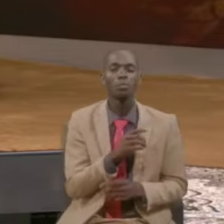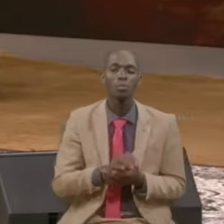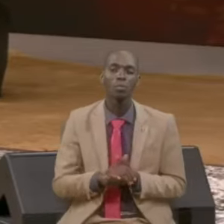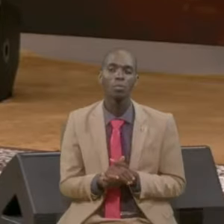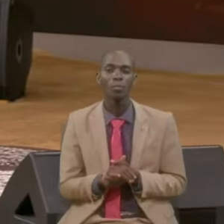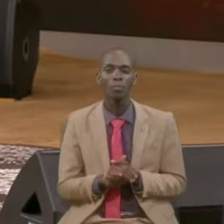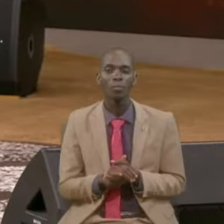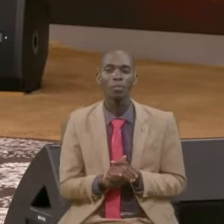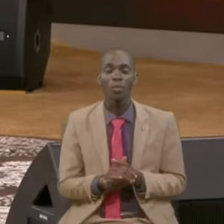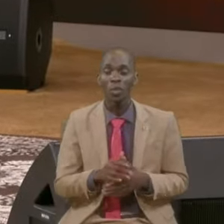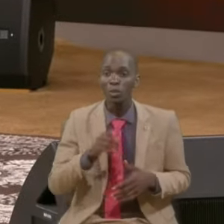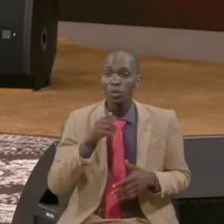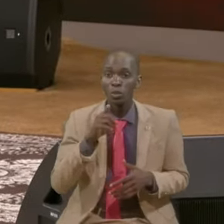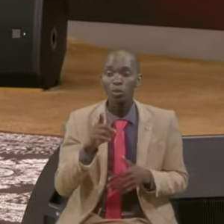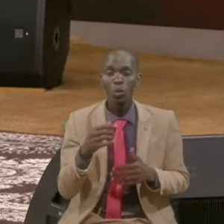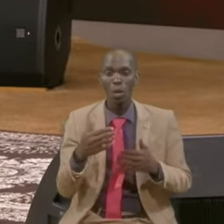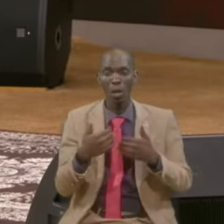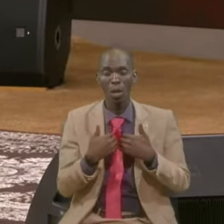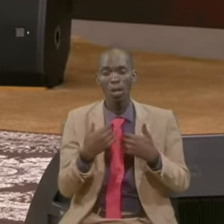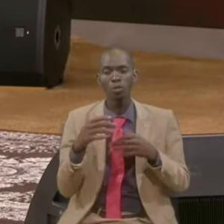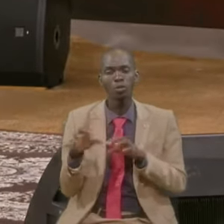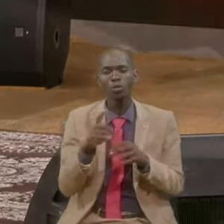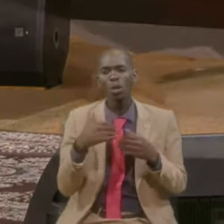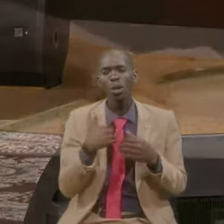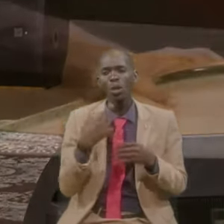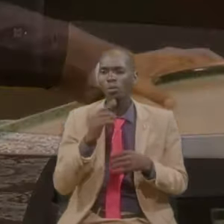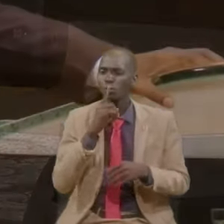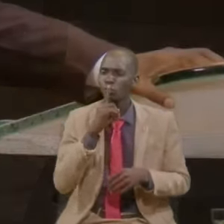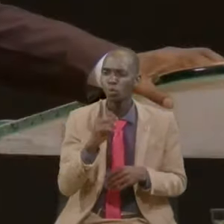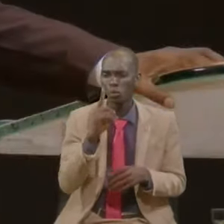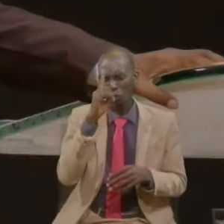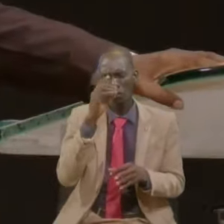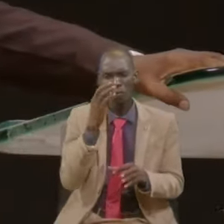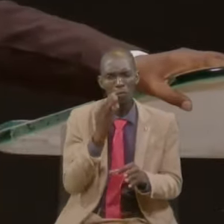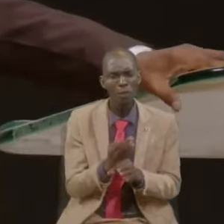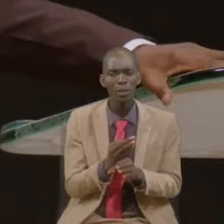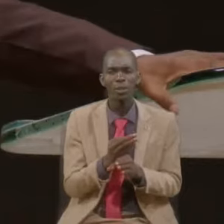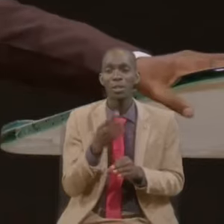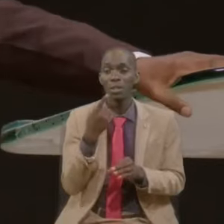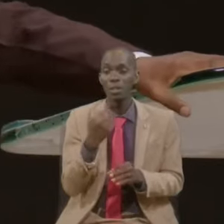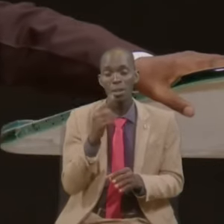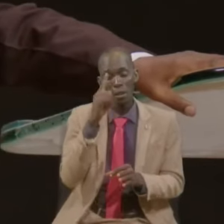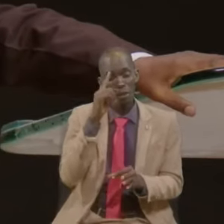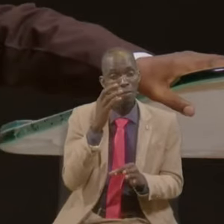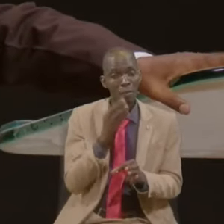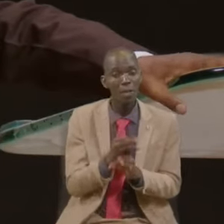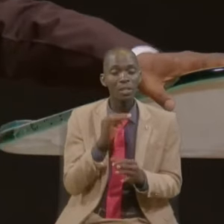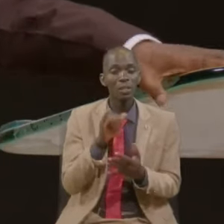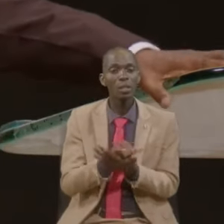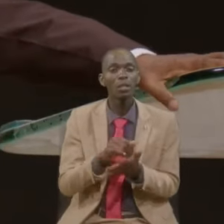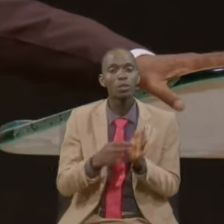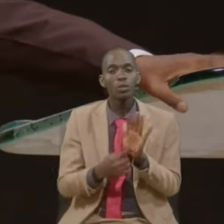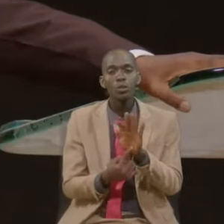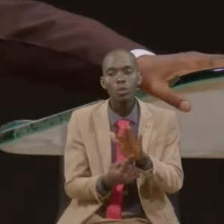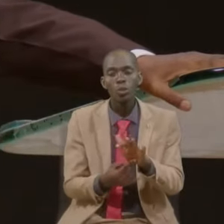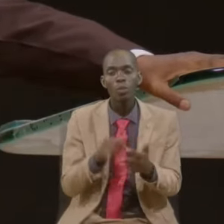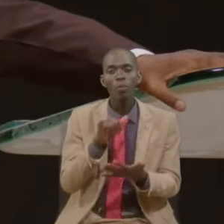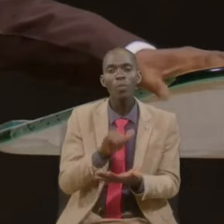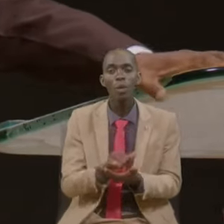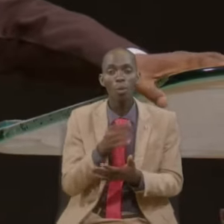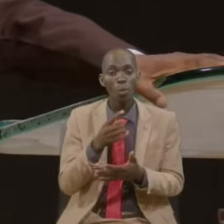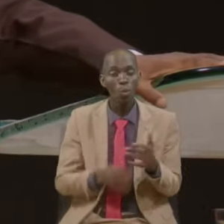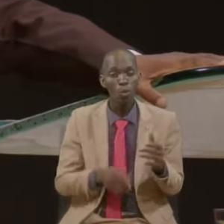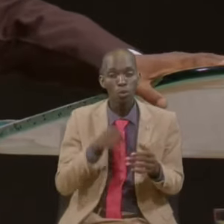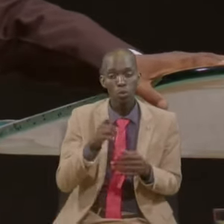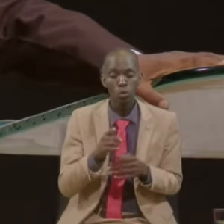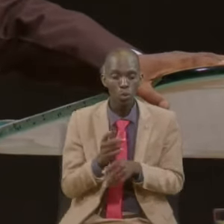the real faith, the genuine faith, the transparent faith, the faith that shows that what you care